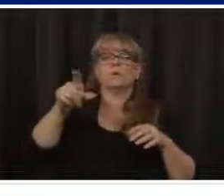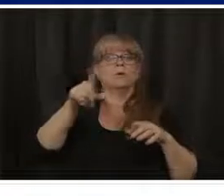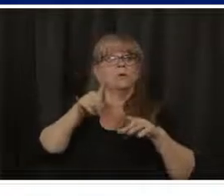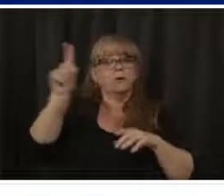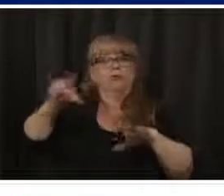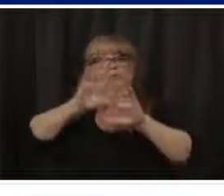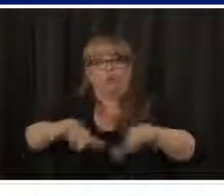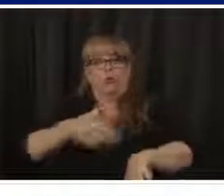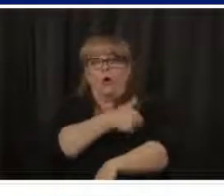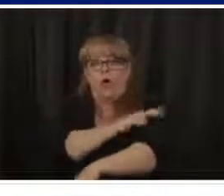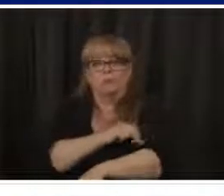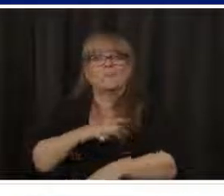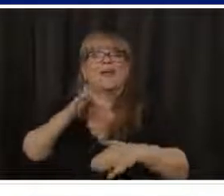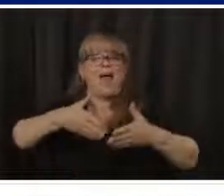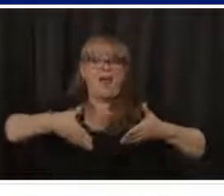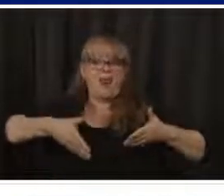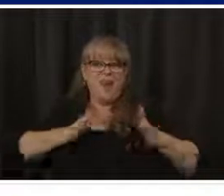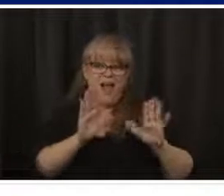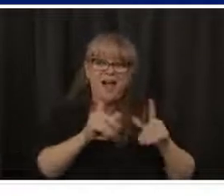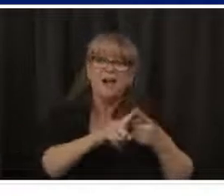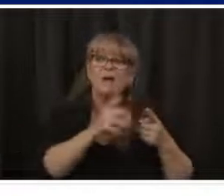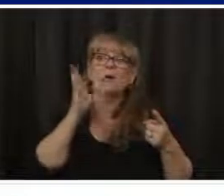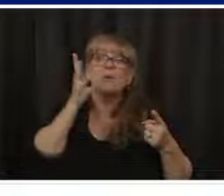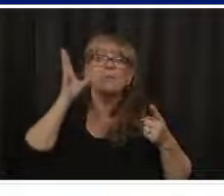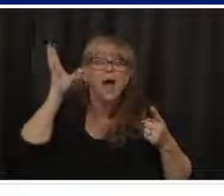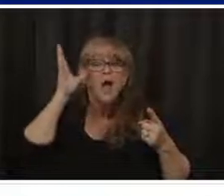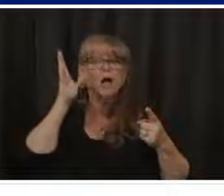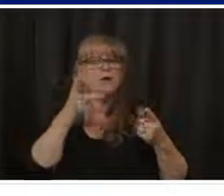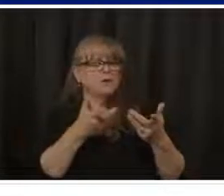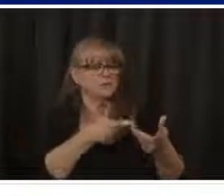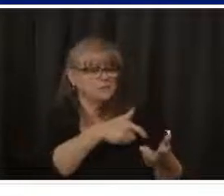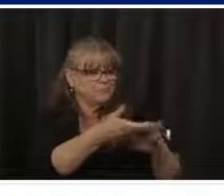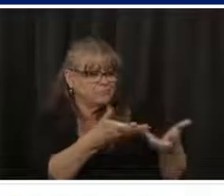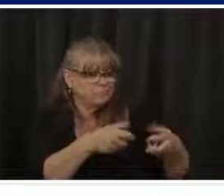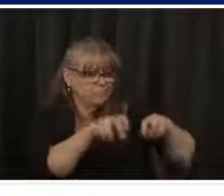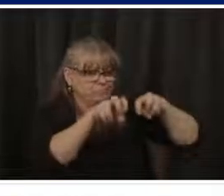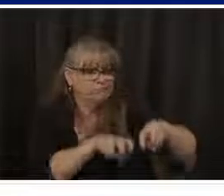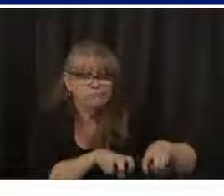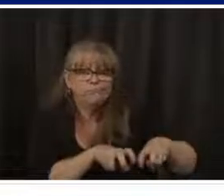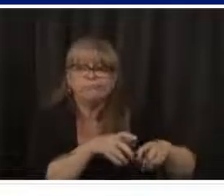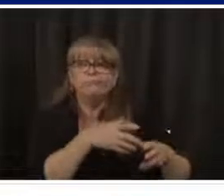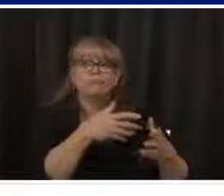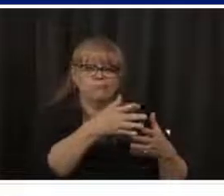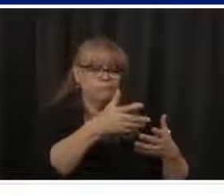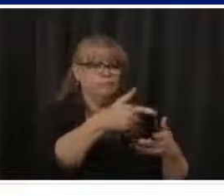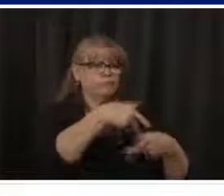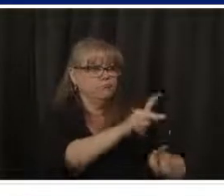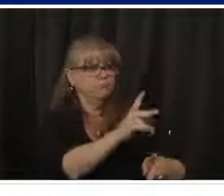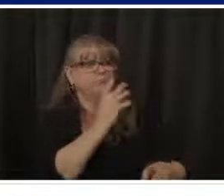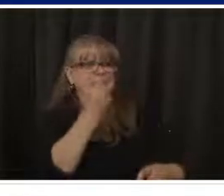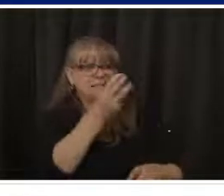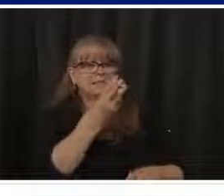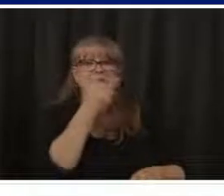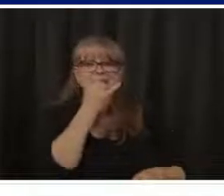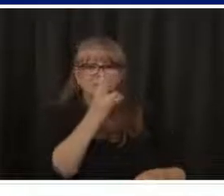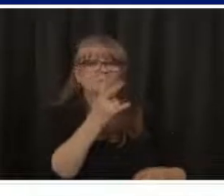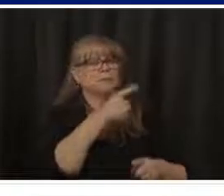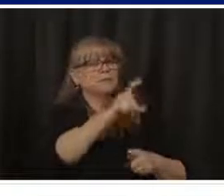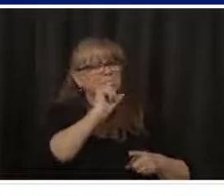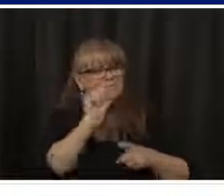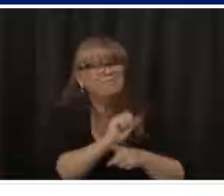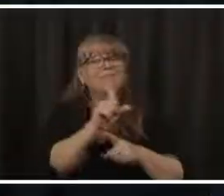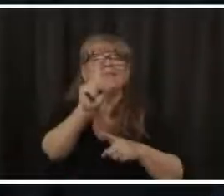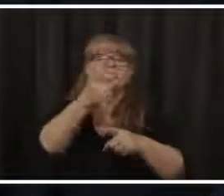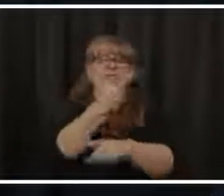parents reassurance to have more comfort with their 16 and 17-year-olds getting vaccinated if that's their caregiver, and making it quick